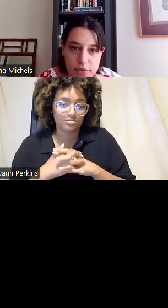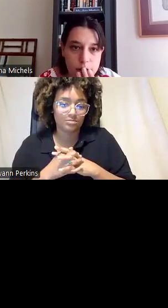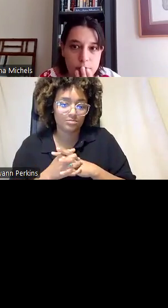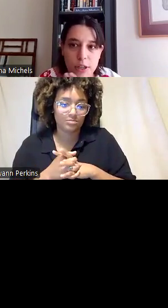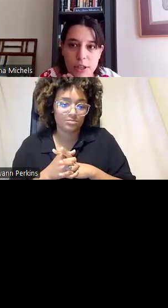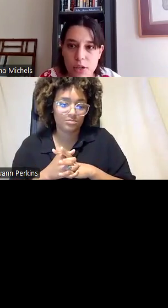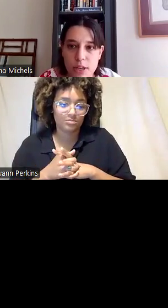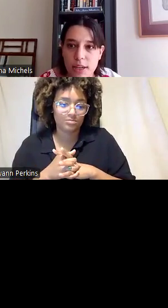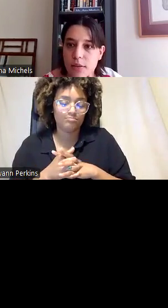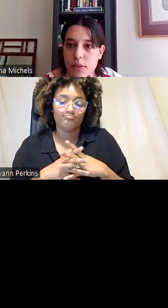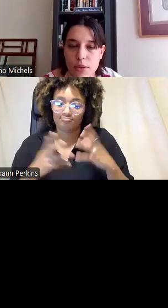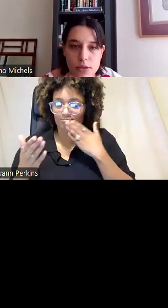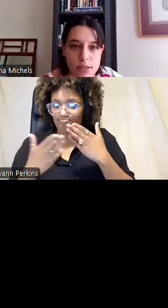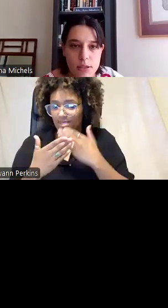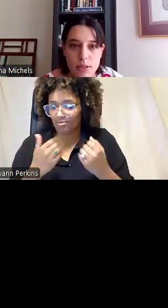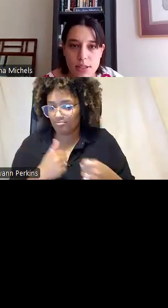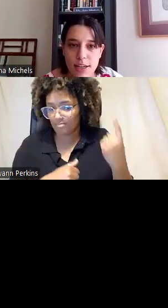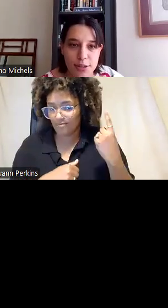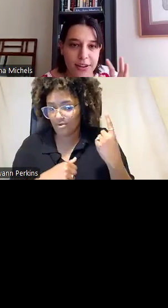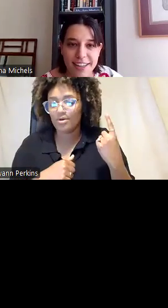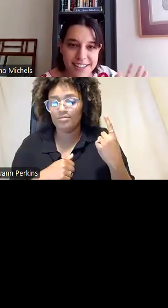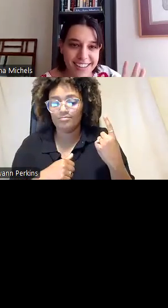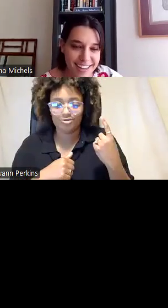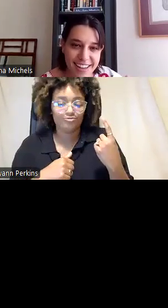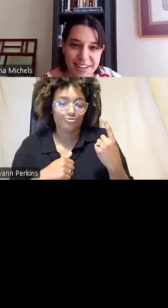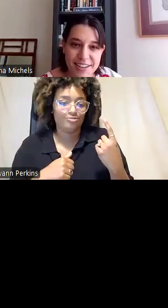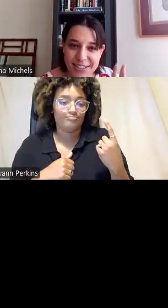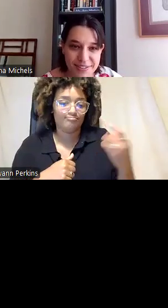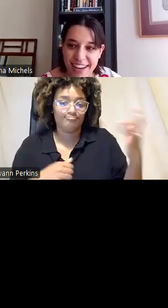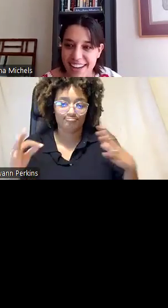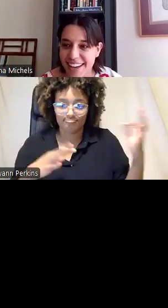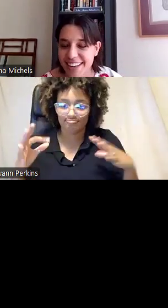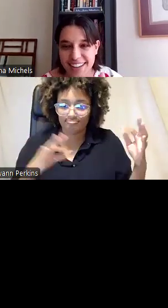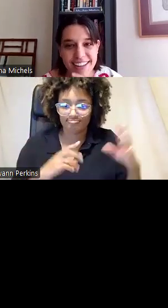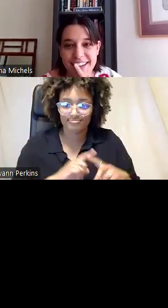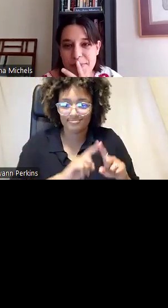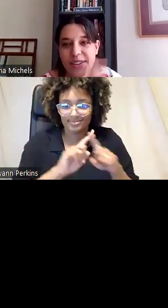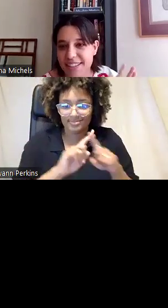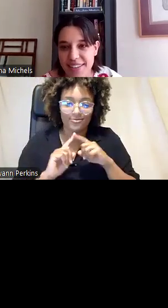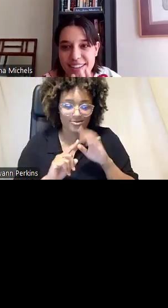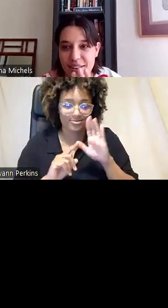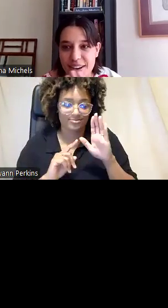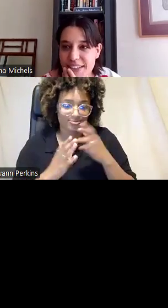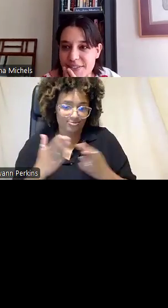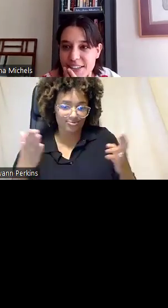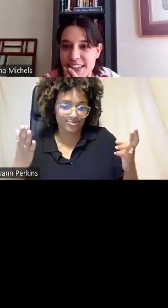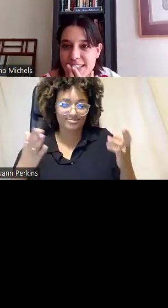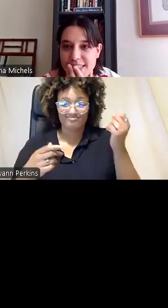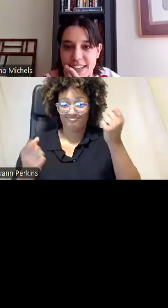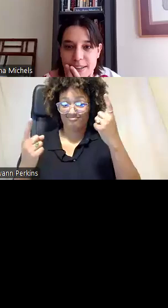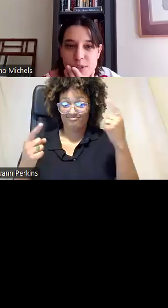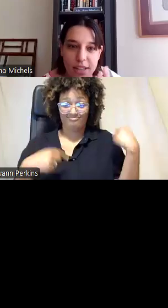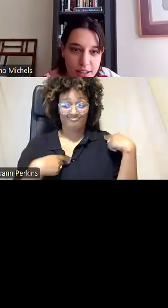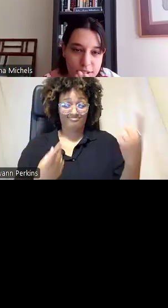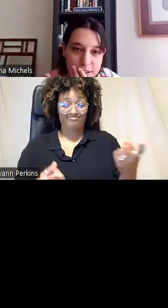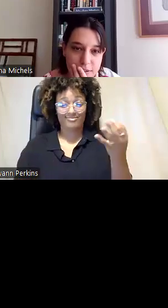thank you guys for contributing the resources that you all did. I also recognize that it is Friday. You guys have had a long week of